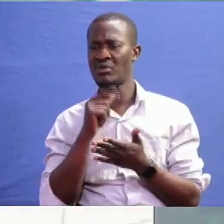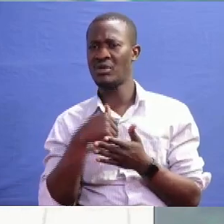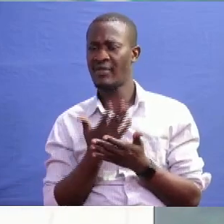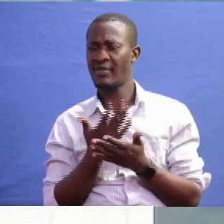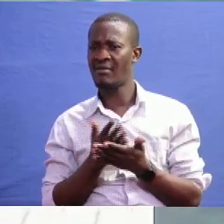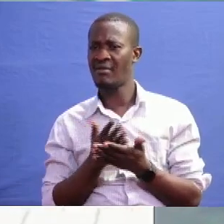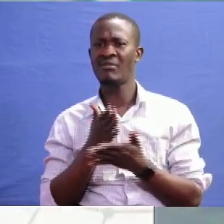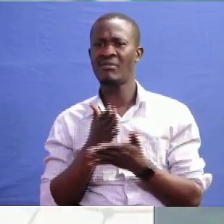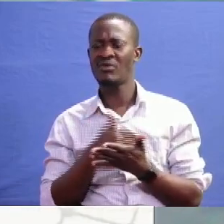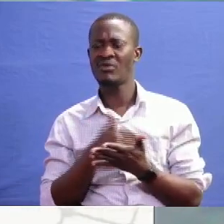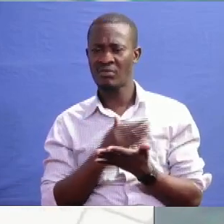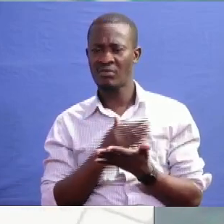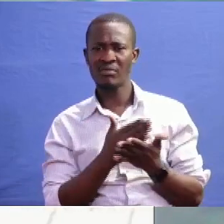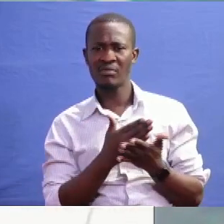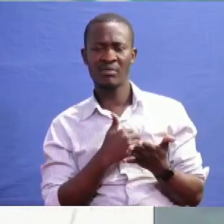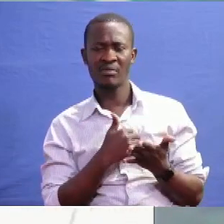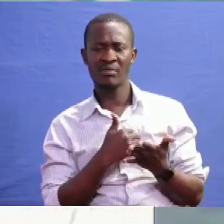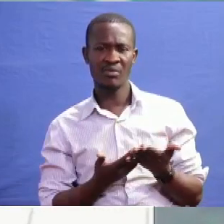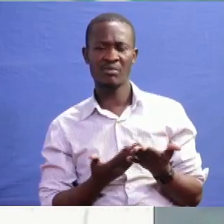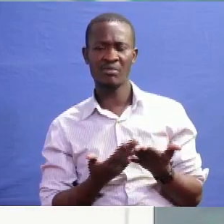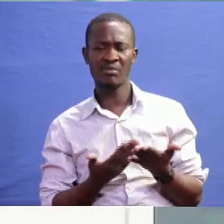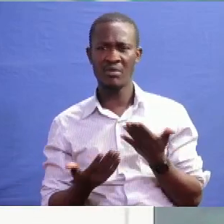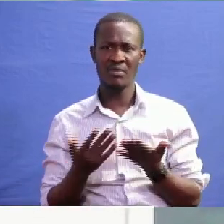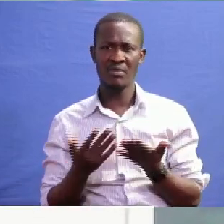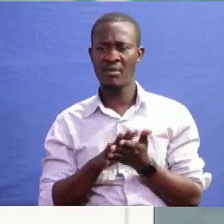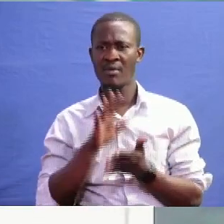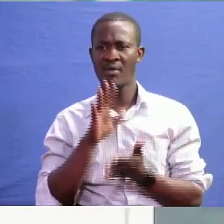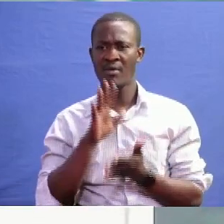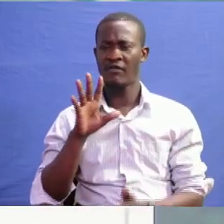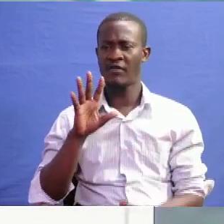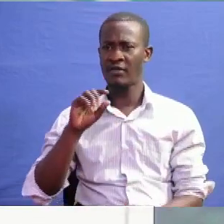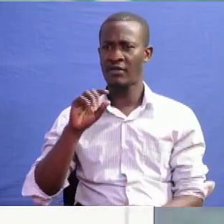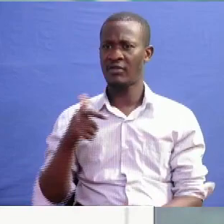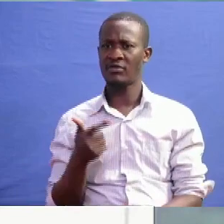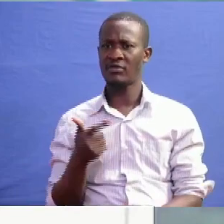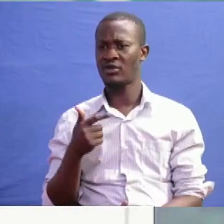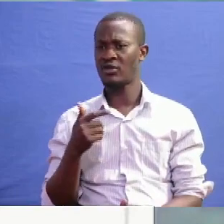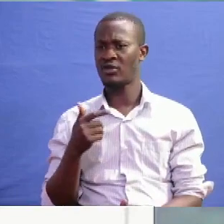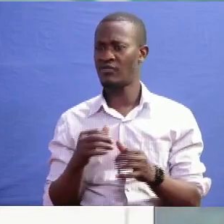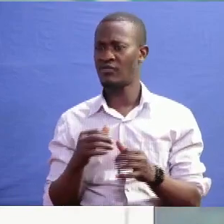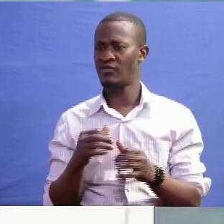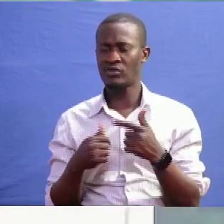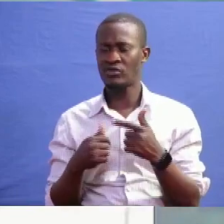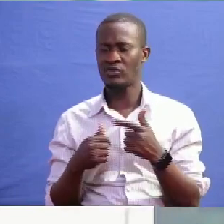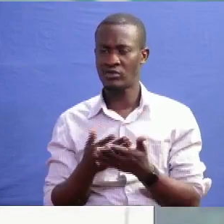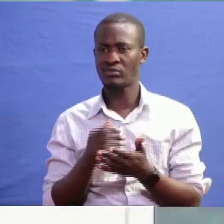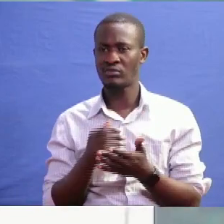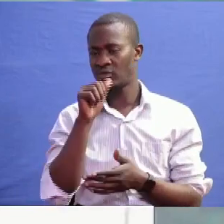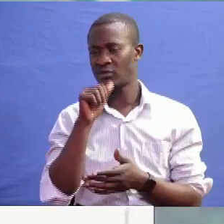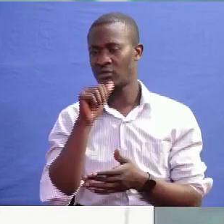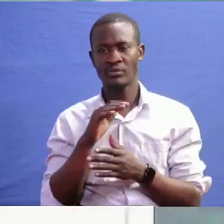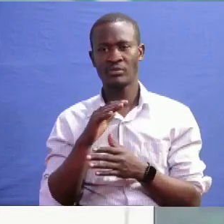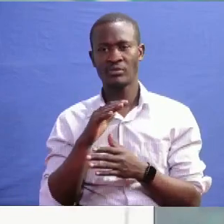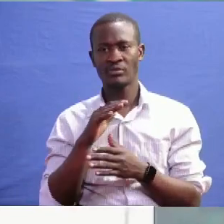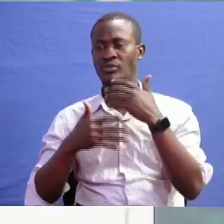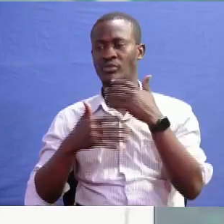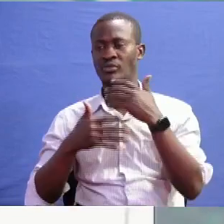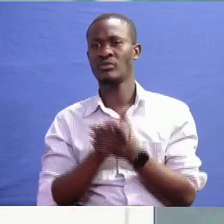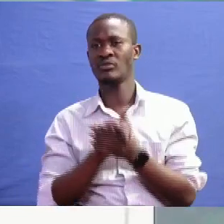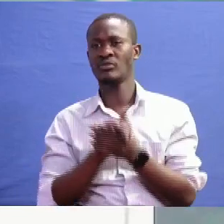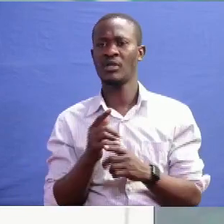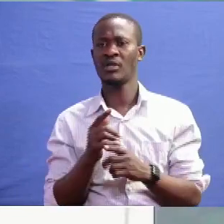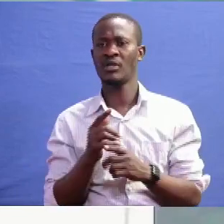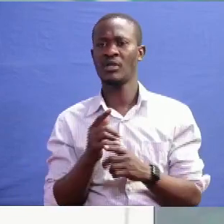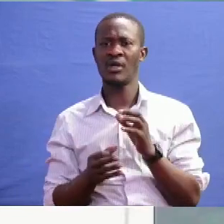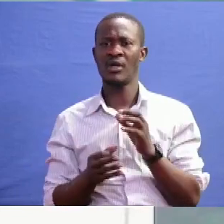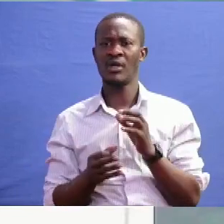program cost, but we will cap it maybe at around 500,000 if you are going to a private university or you are going to a PSSP. But if